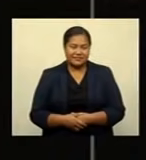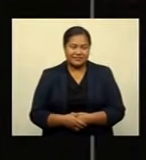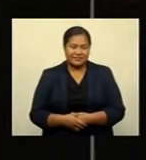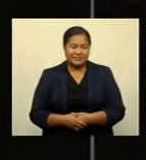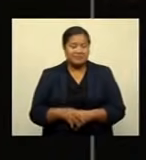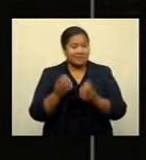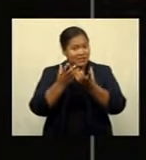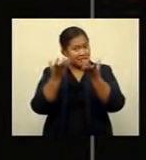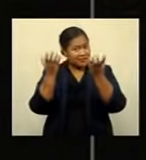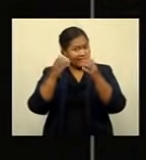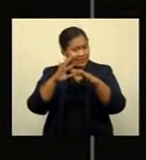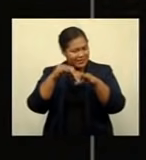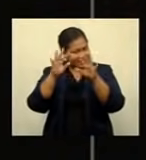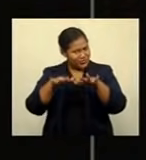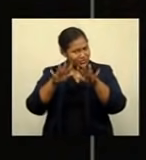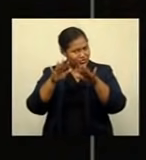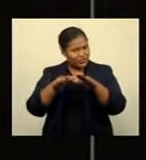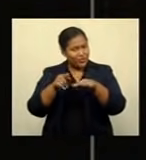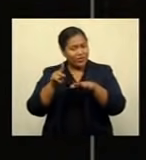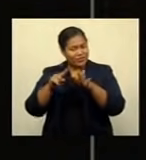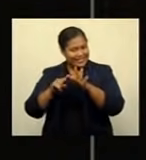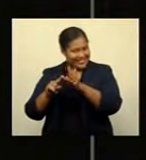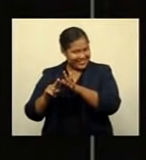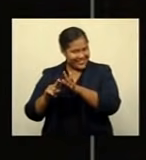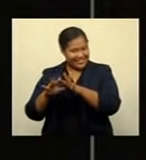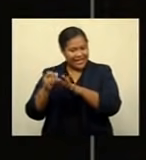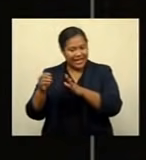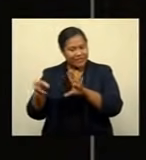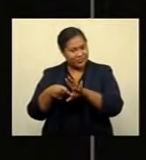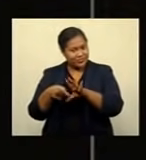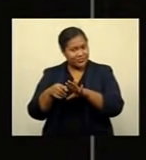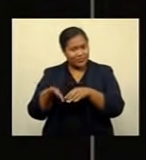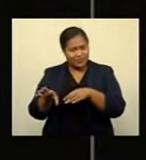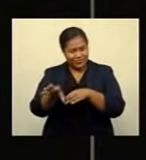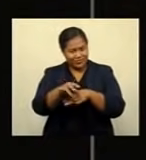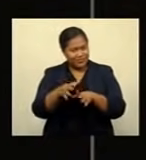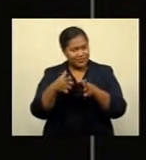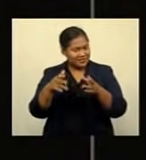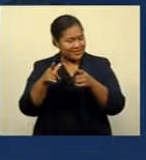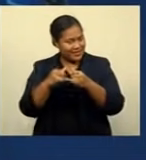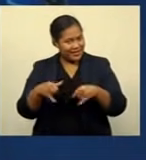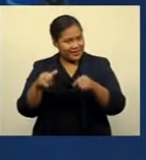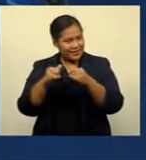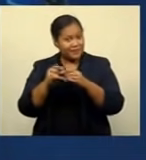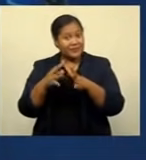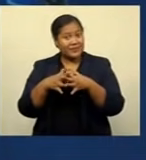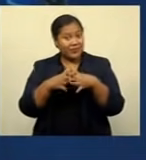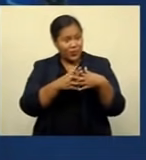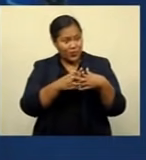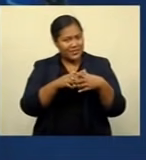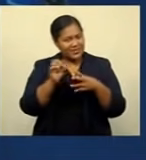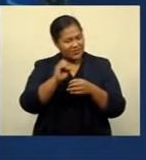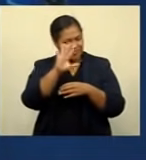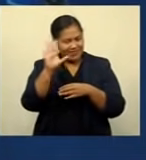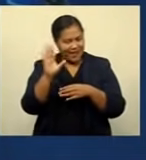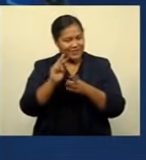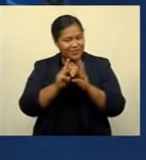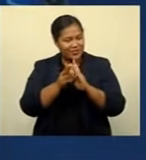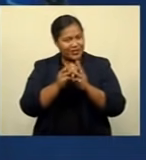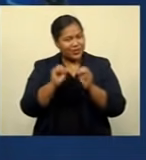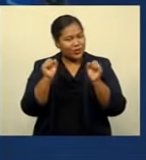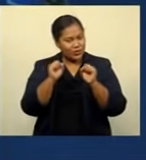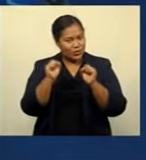Cloudy periods with brief showers over the eastern parts and the interior of the larger islands. In the west, mainly fine conditions with